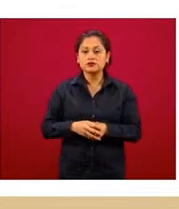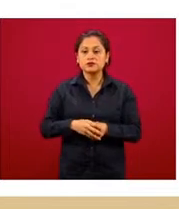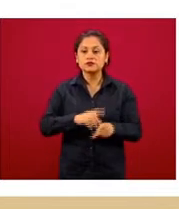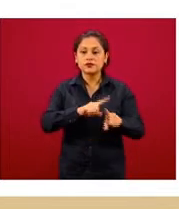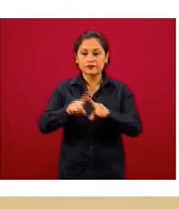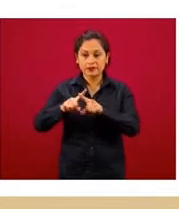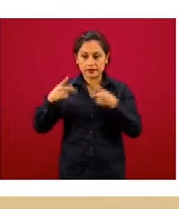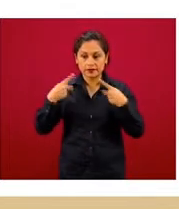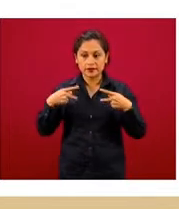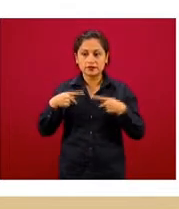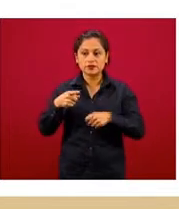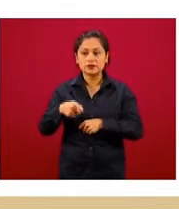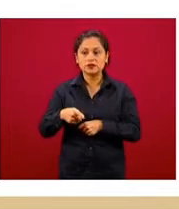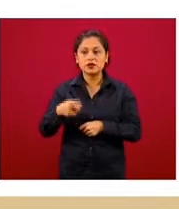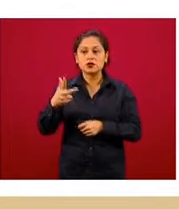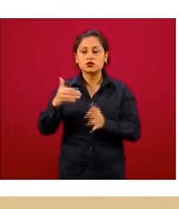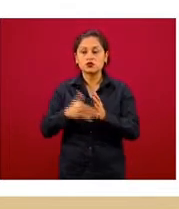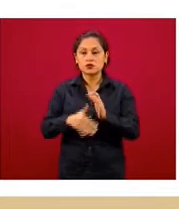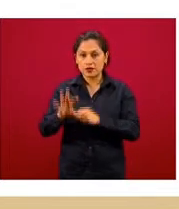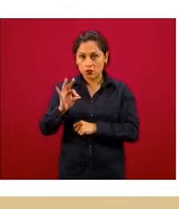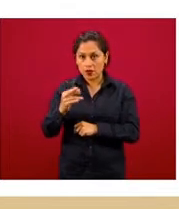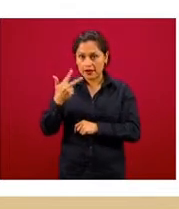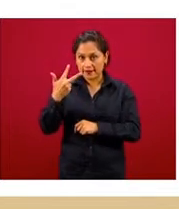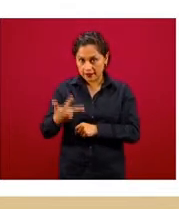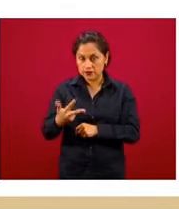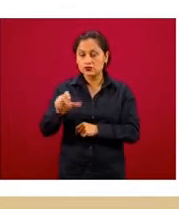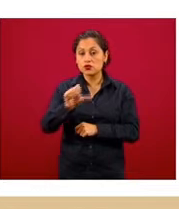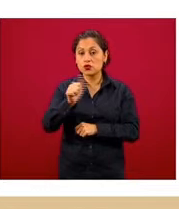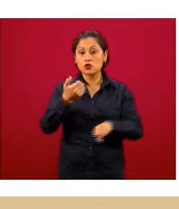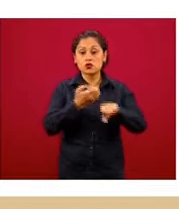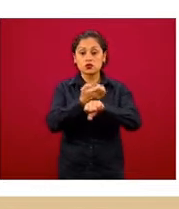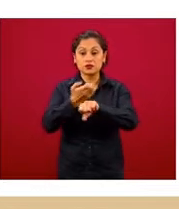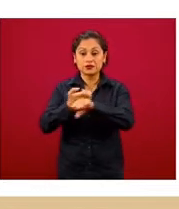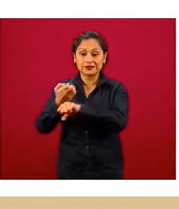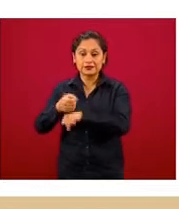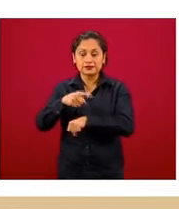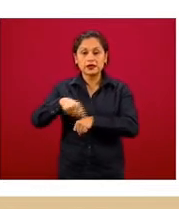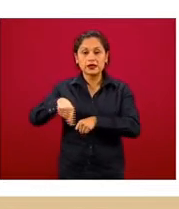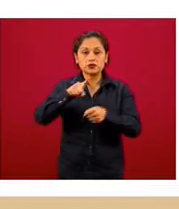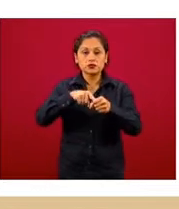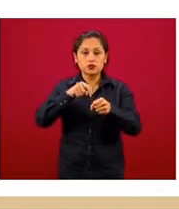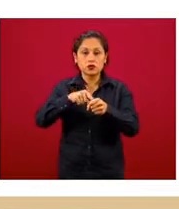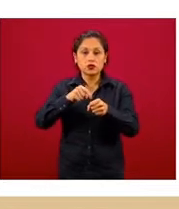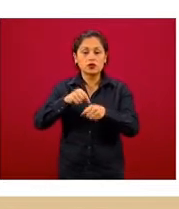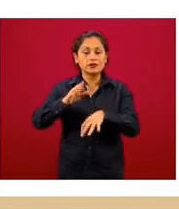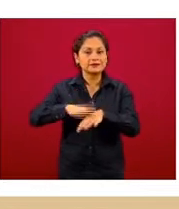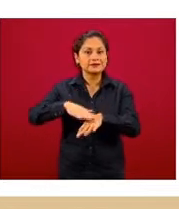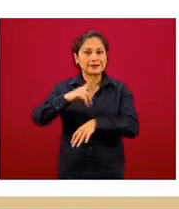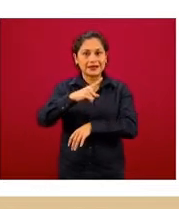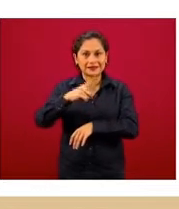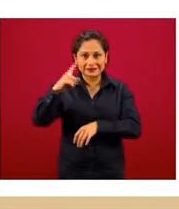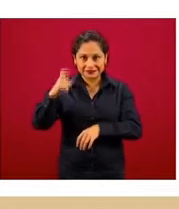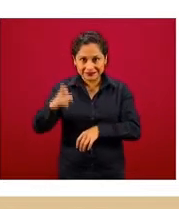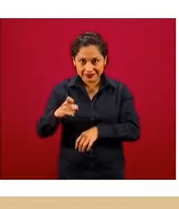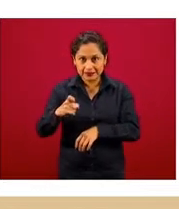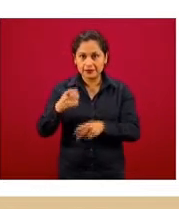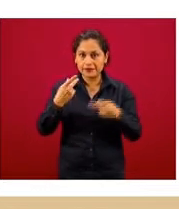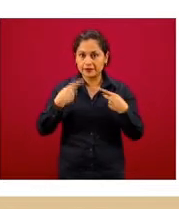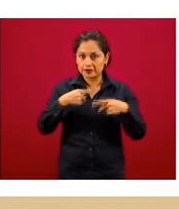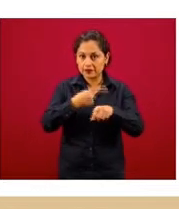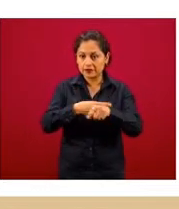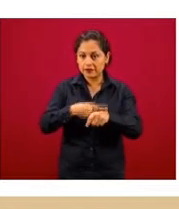those 8,048 cases, you can see that some states that have more than 100